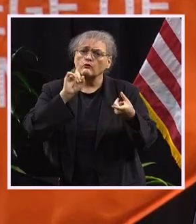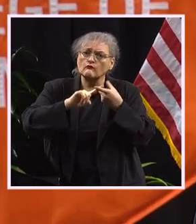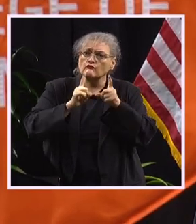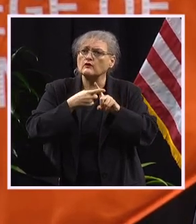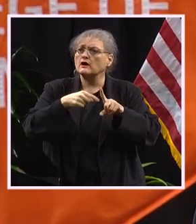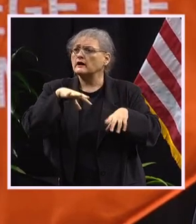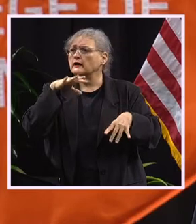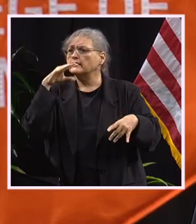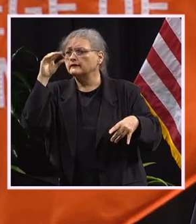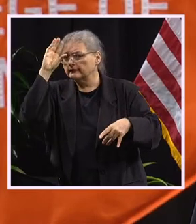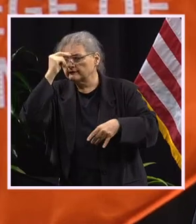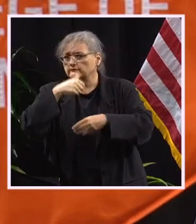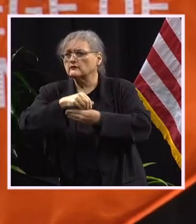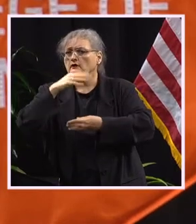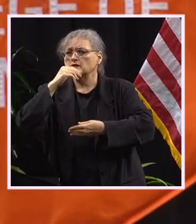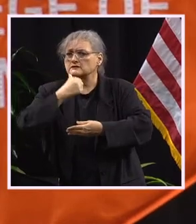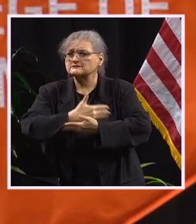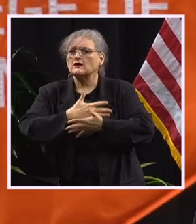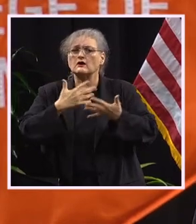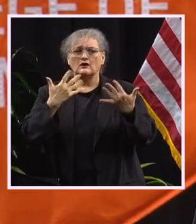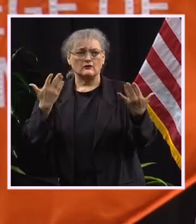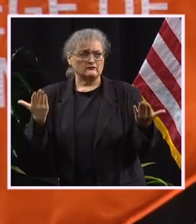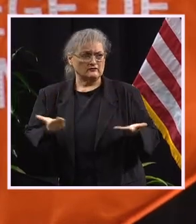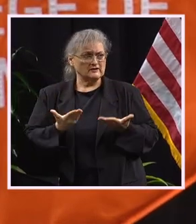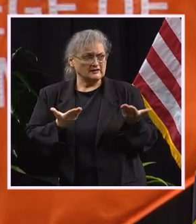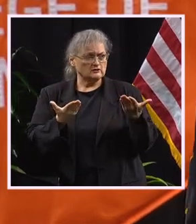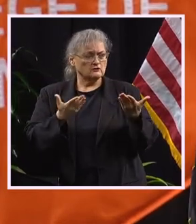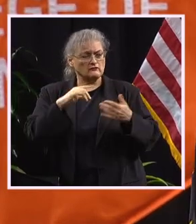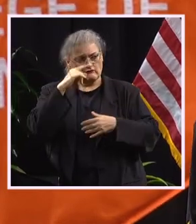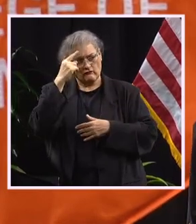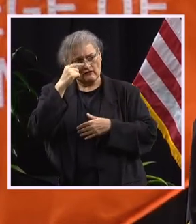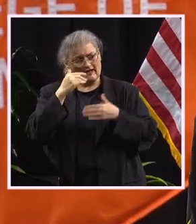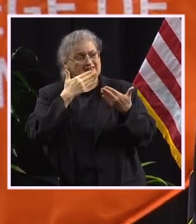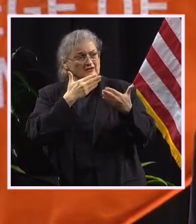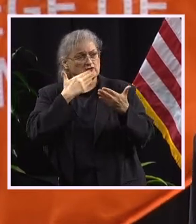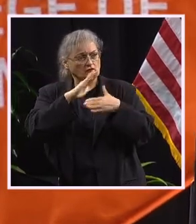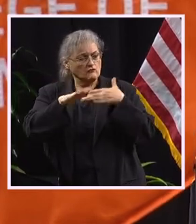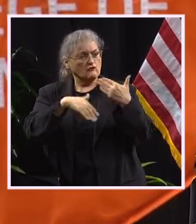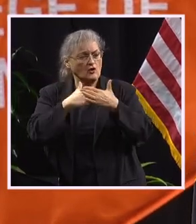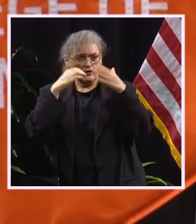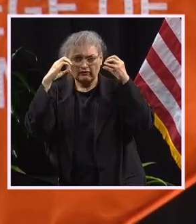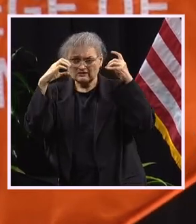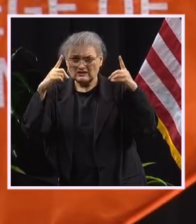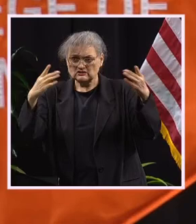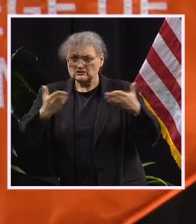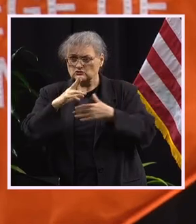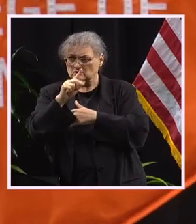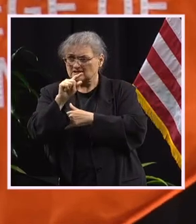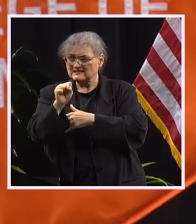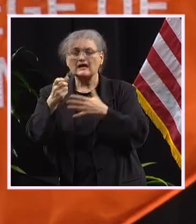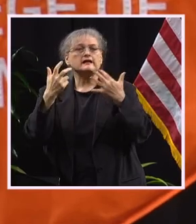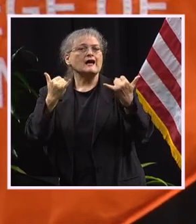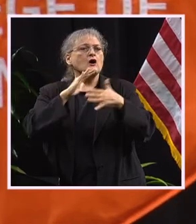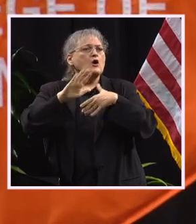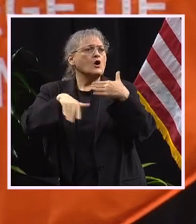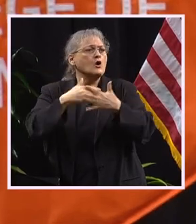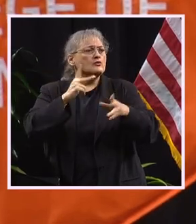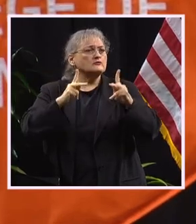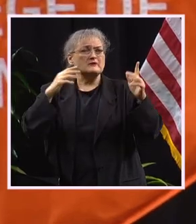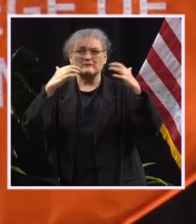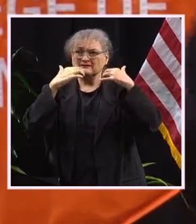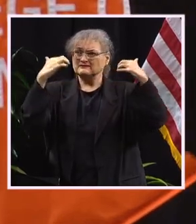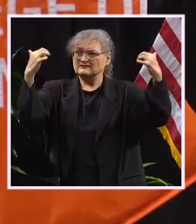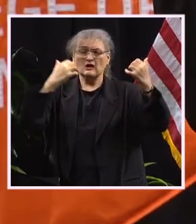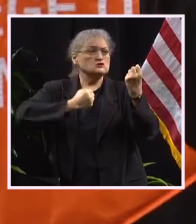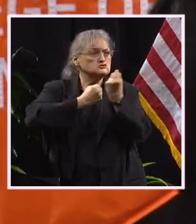education at UTSA. So what I'd like to do to ask you, all the family, all the friends, and all the loved ones who are here to support